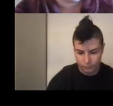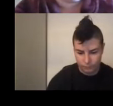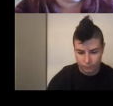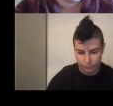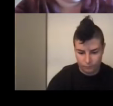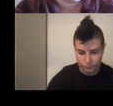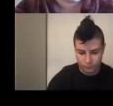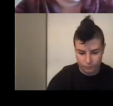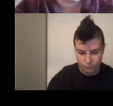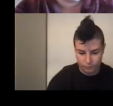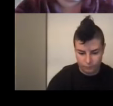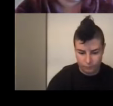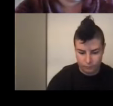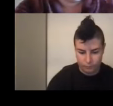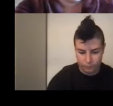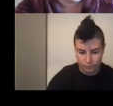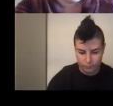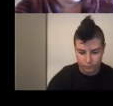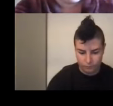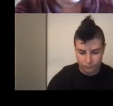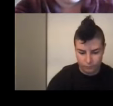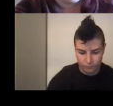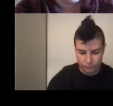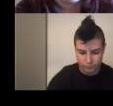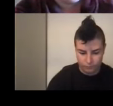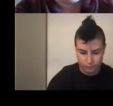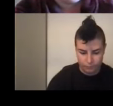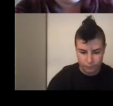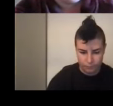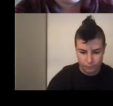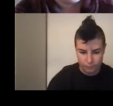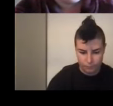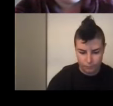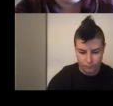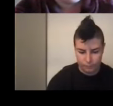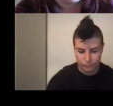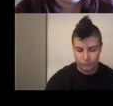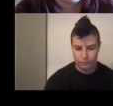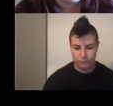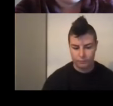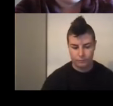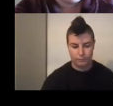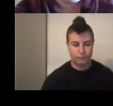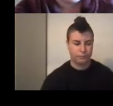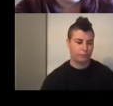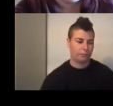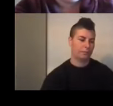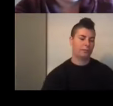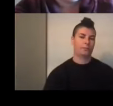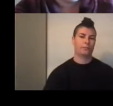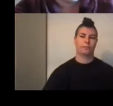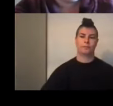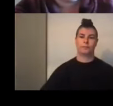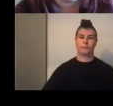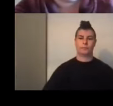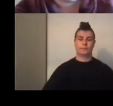like swearing allegiance, you know, if you're American, swearing allegiance to the flag, marrying, divorcing, so change of states.